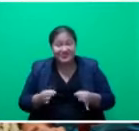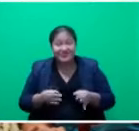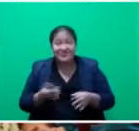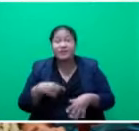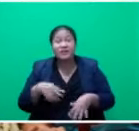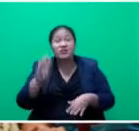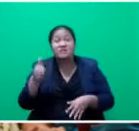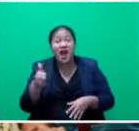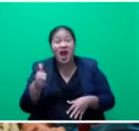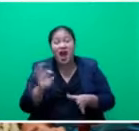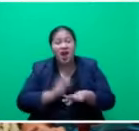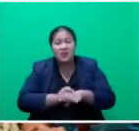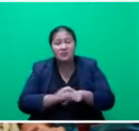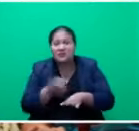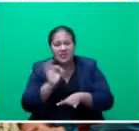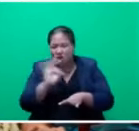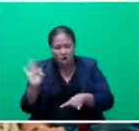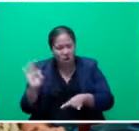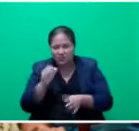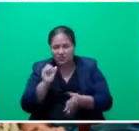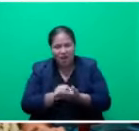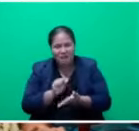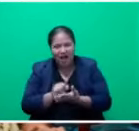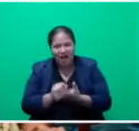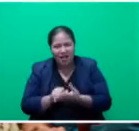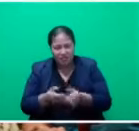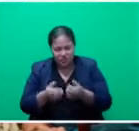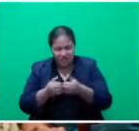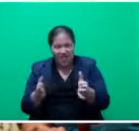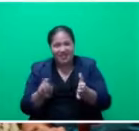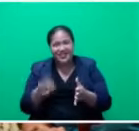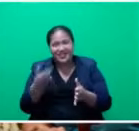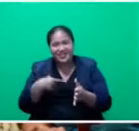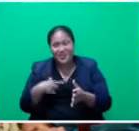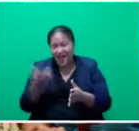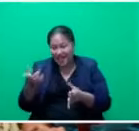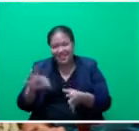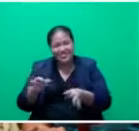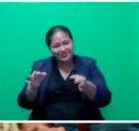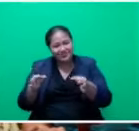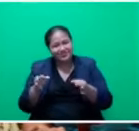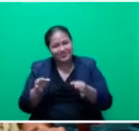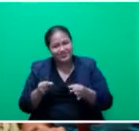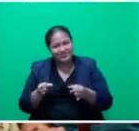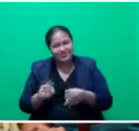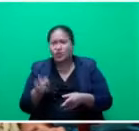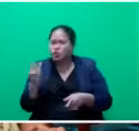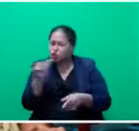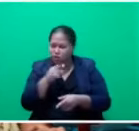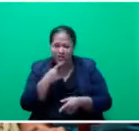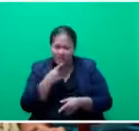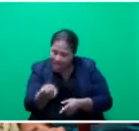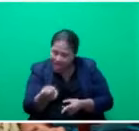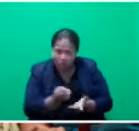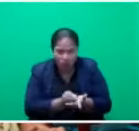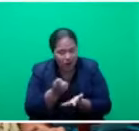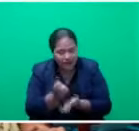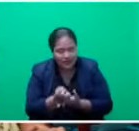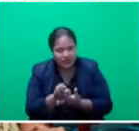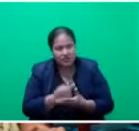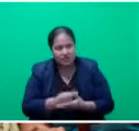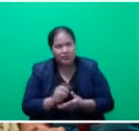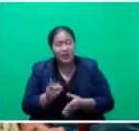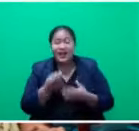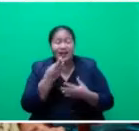The government cannot meet its promises to Aspen to give them working hospitals. I had warned in this Parliament, Mr. Speaker, when the Honourable Attorney General brought